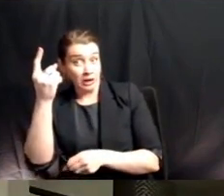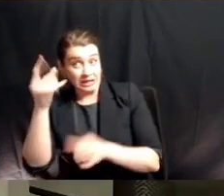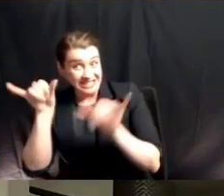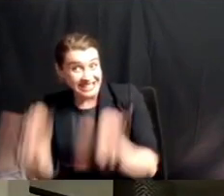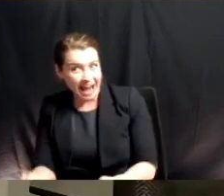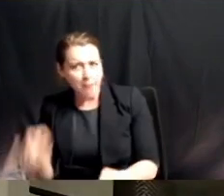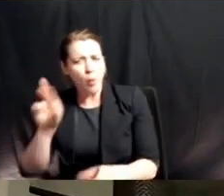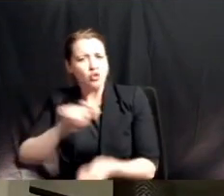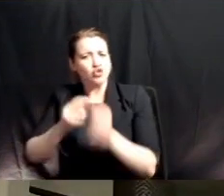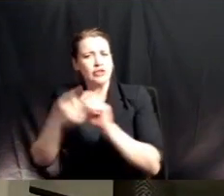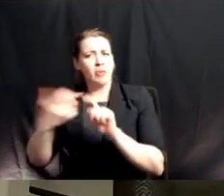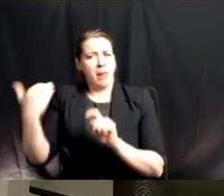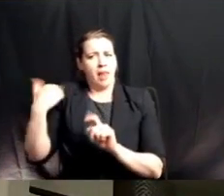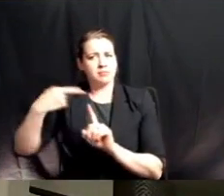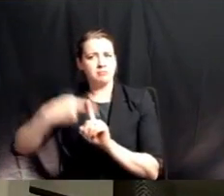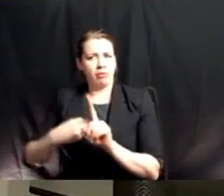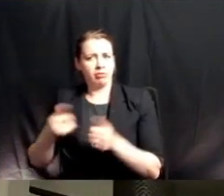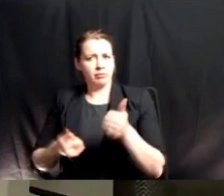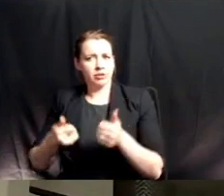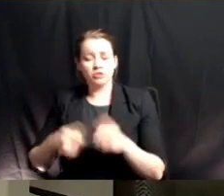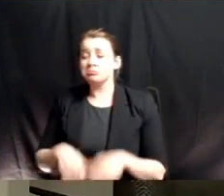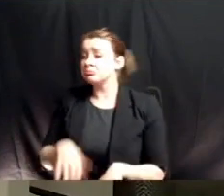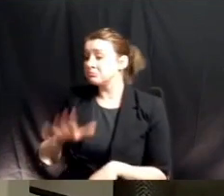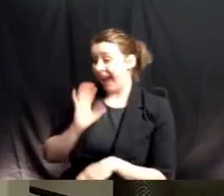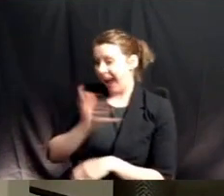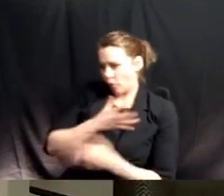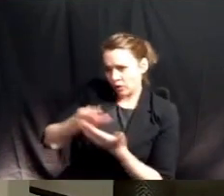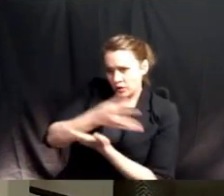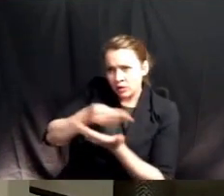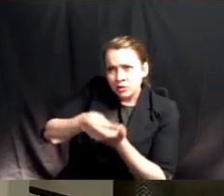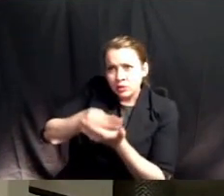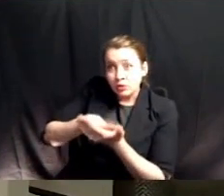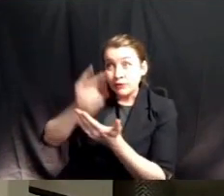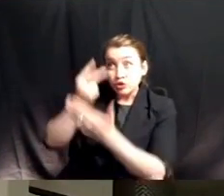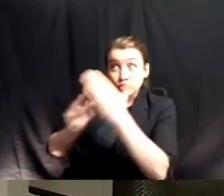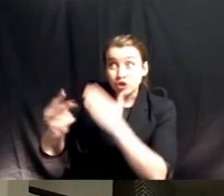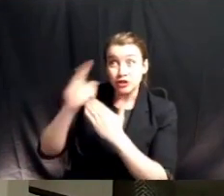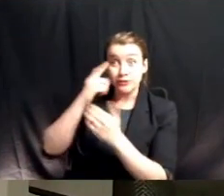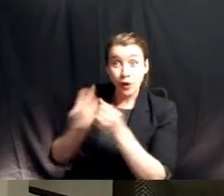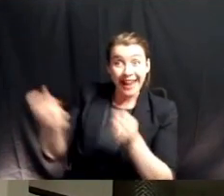The revenue projections have not changed a whole lot. There were